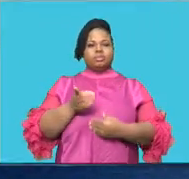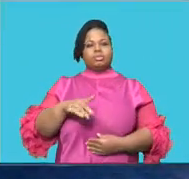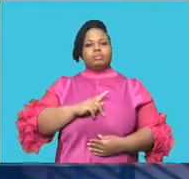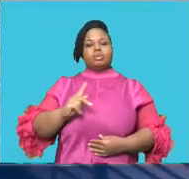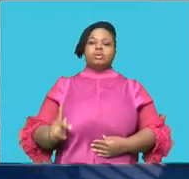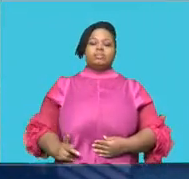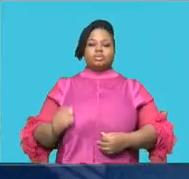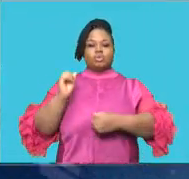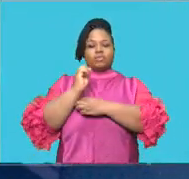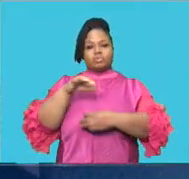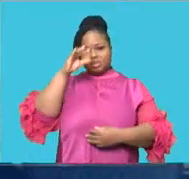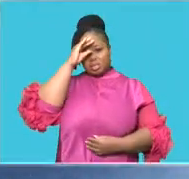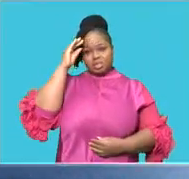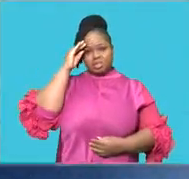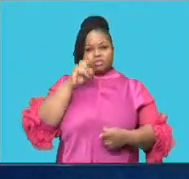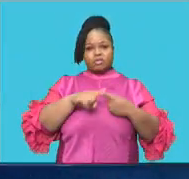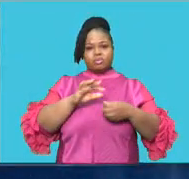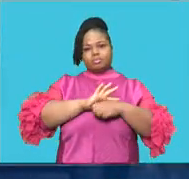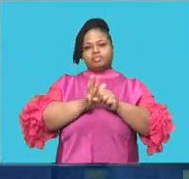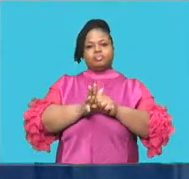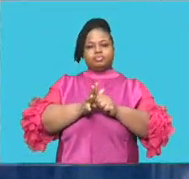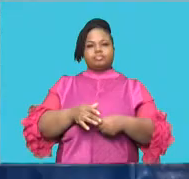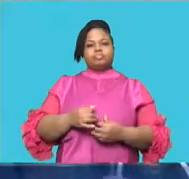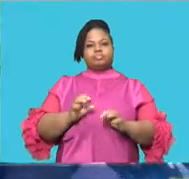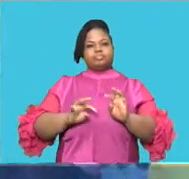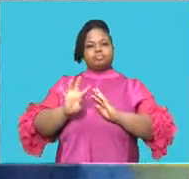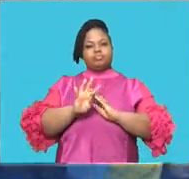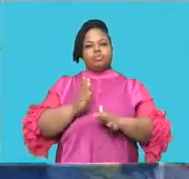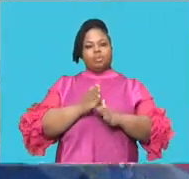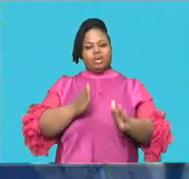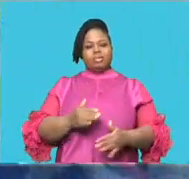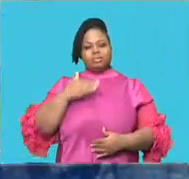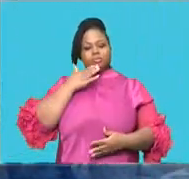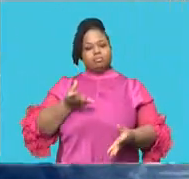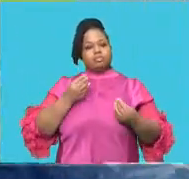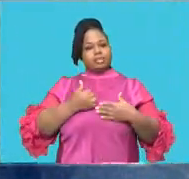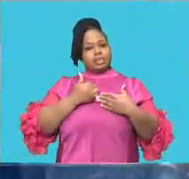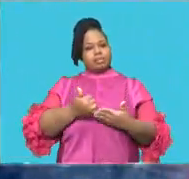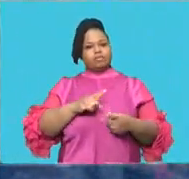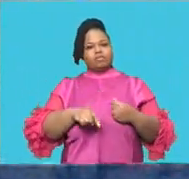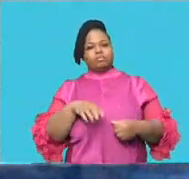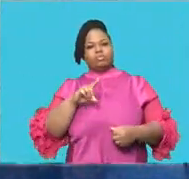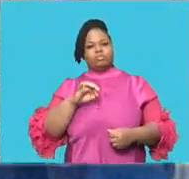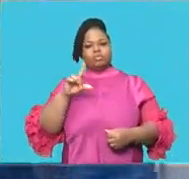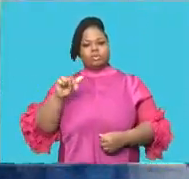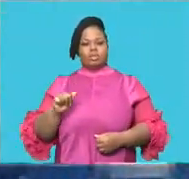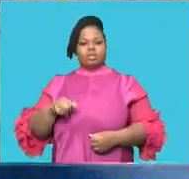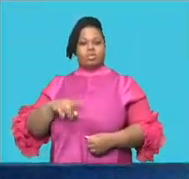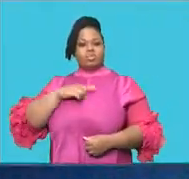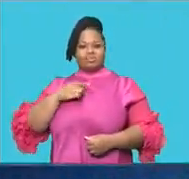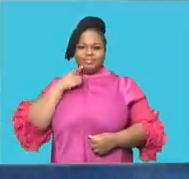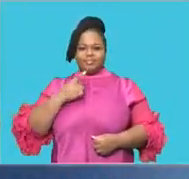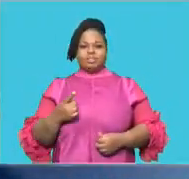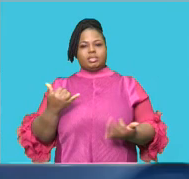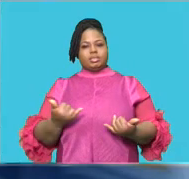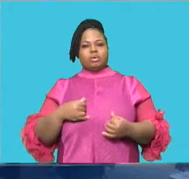Premier's office by nurses from the COVID-19 frontliners receiving assistance from Operation Dodula amid claims